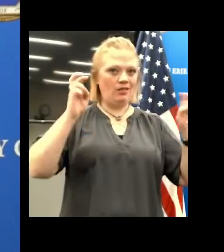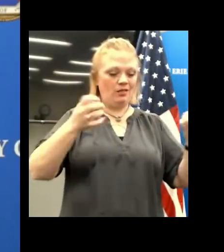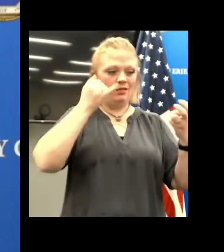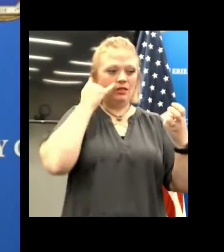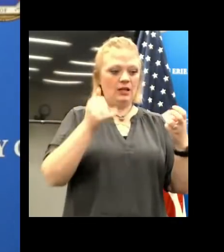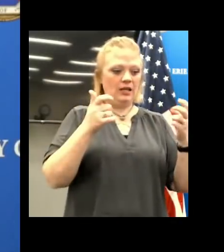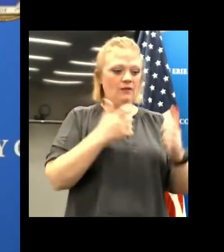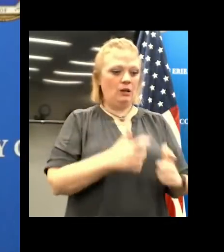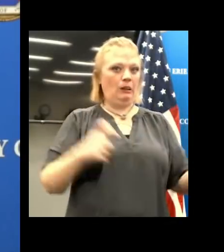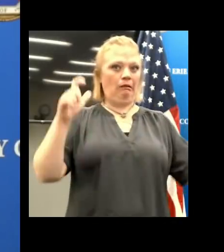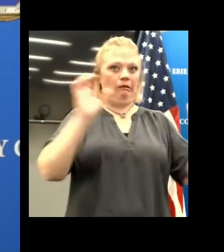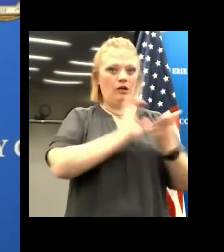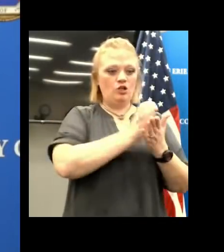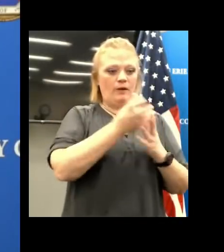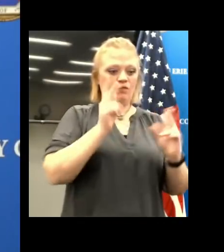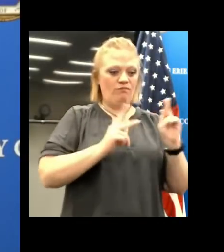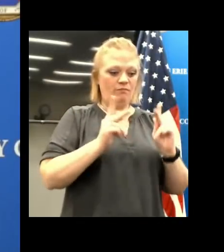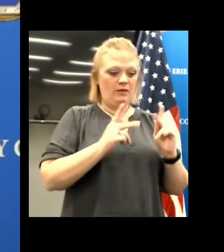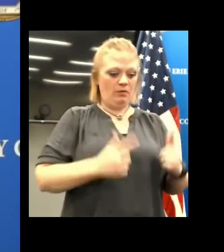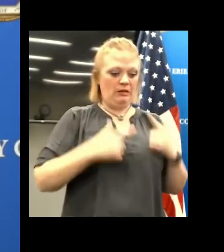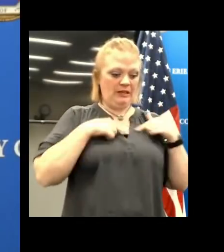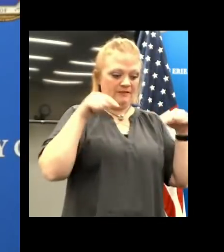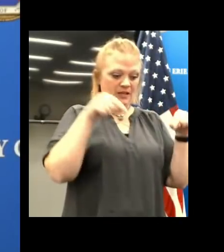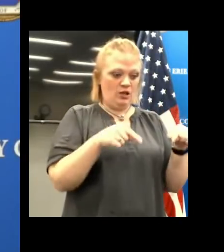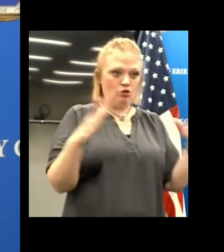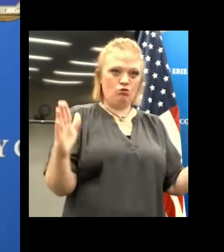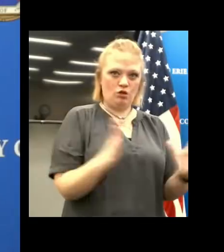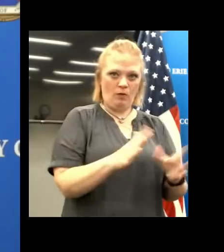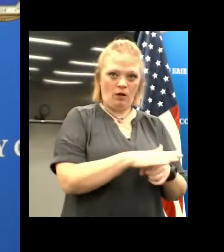people live in a small space, very close